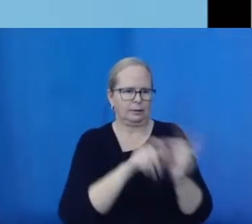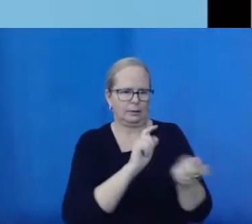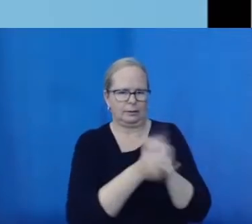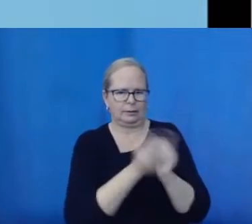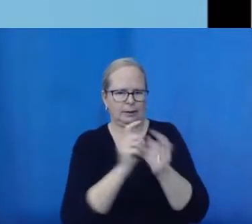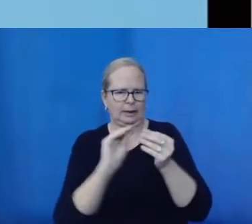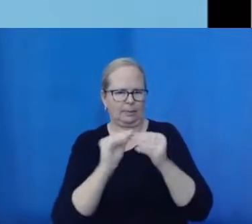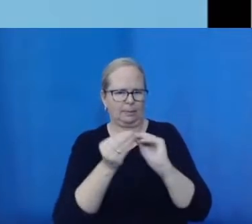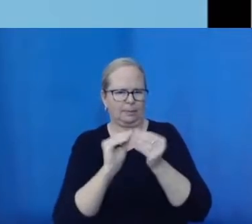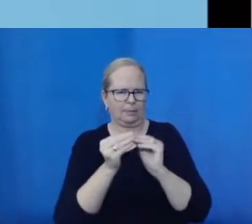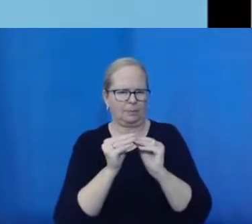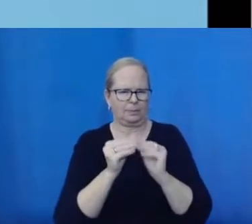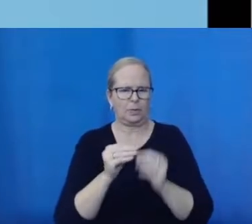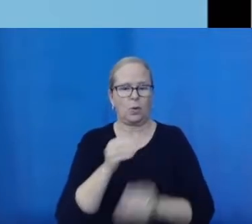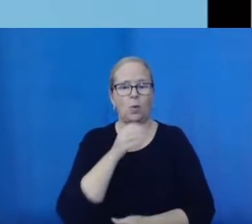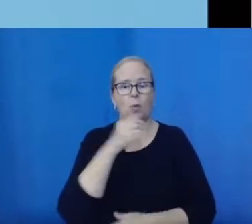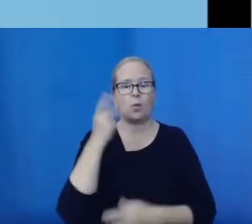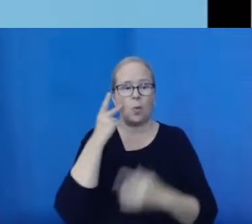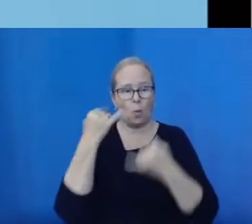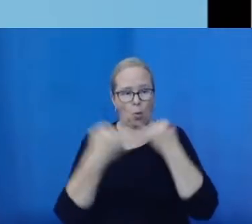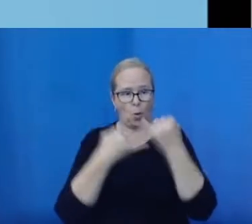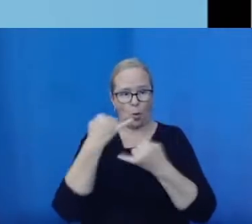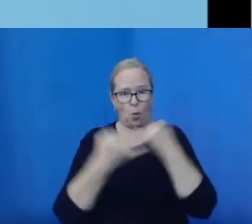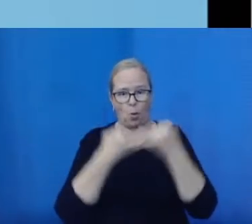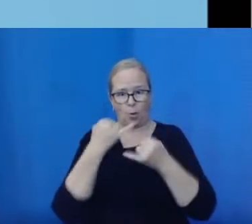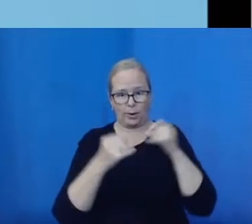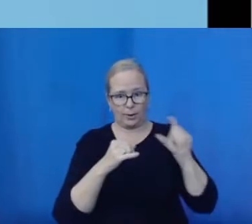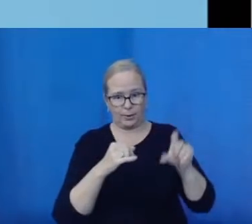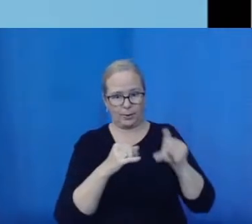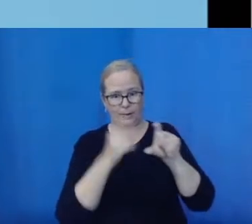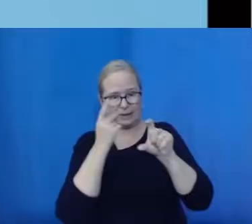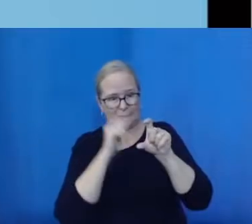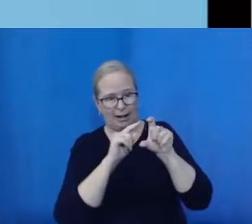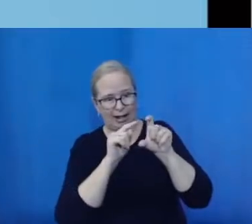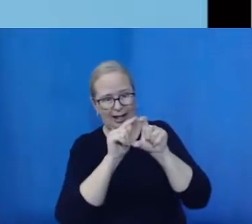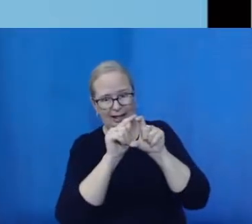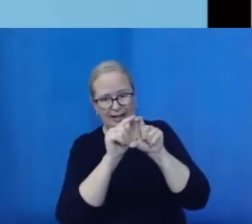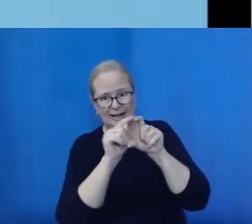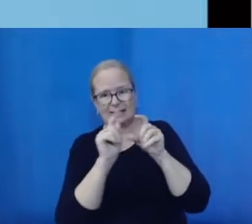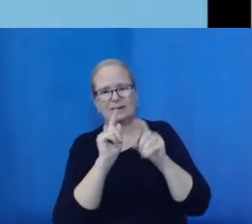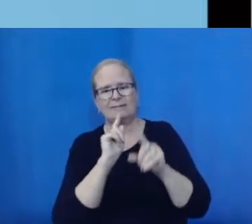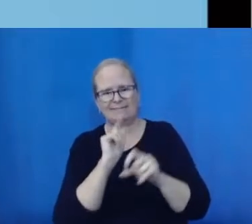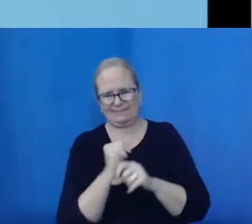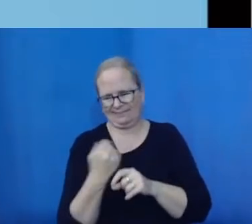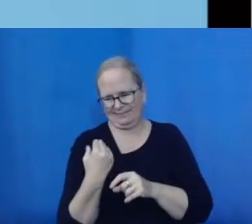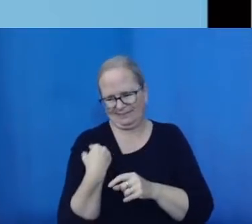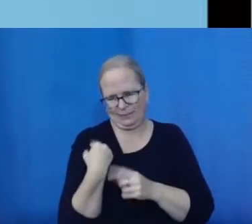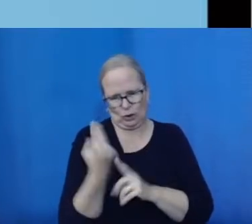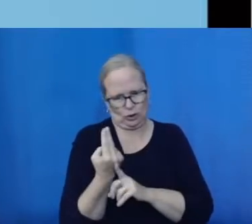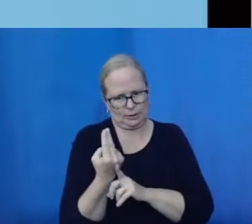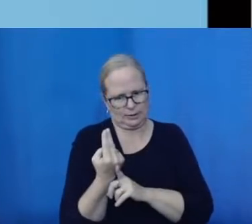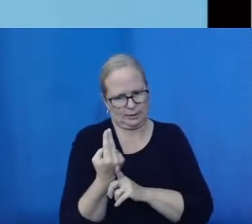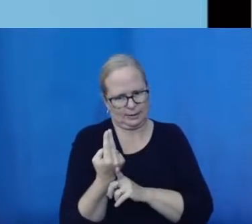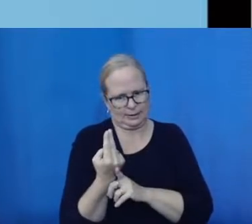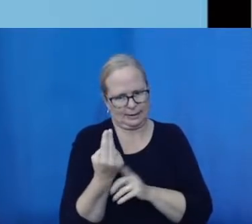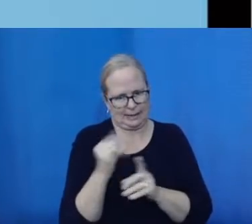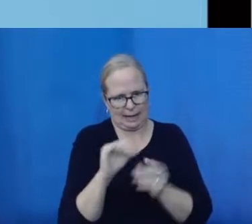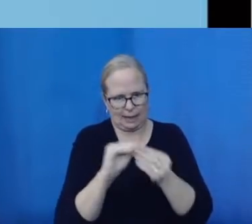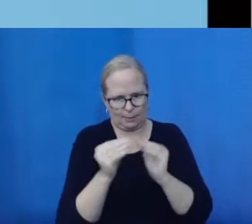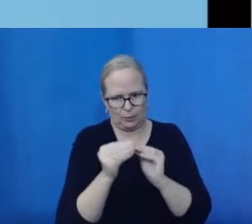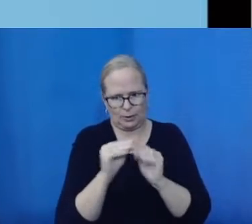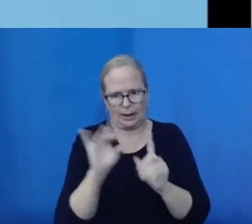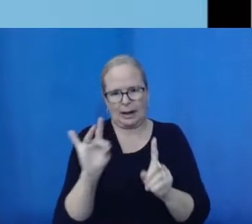afraid, is the Thursday number. Thursday number being 863,